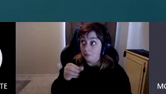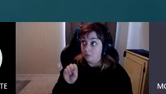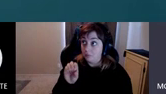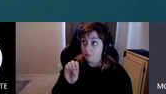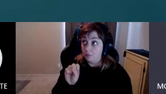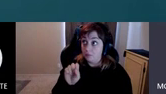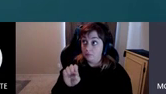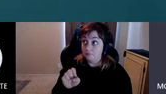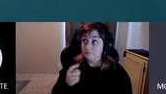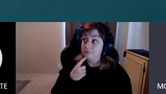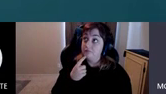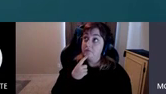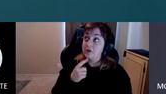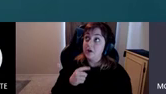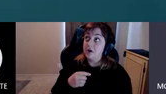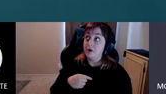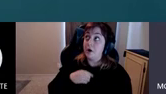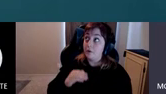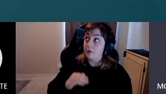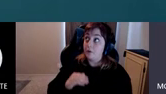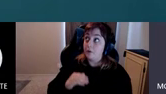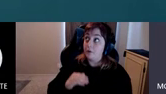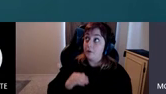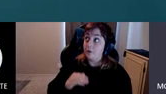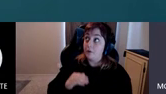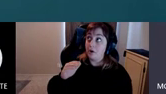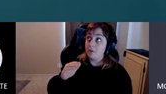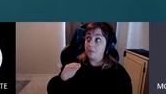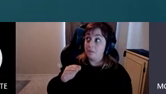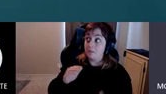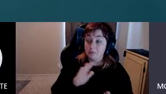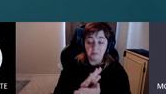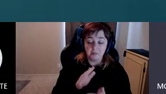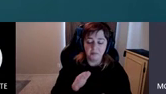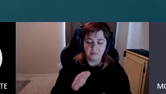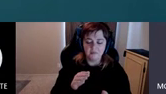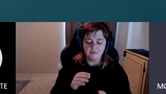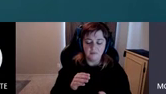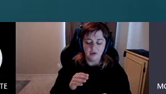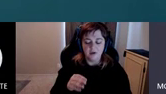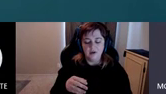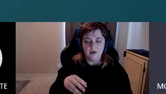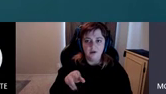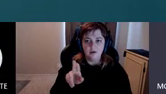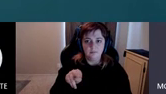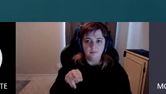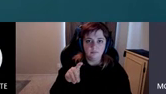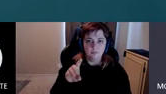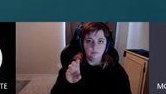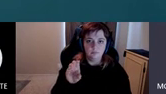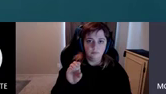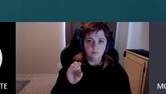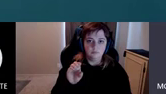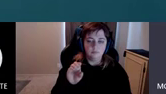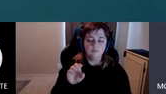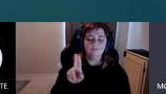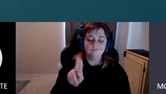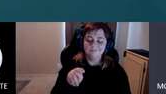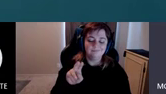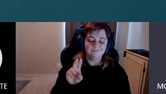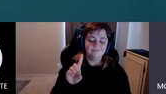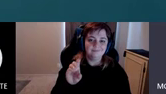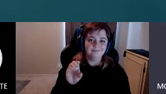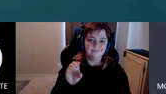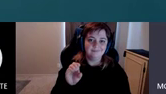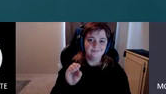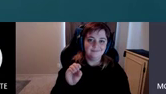grew up undocumented and came across Lives in Limbo by Roberto G. Gonzalez. It was refreshing to hear that other people were going through the same